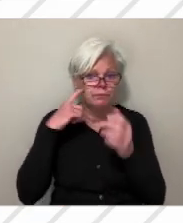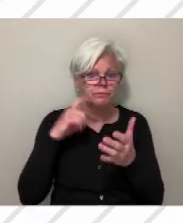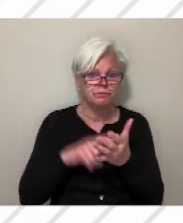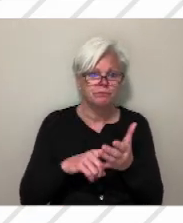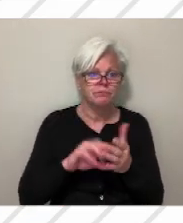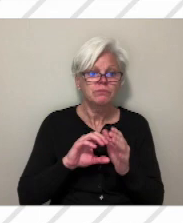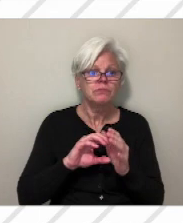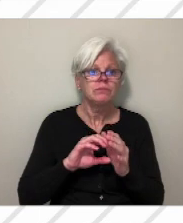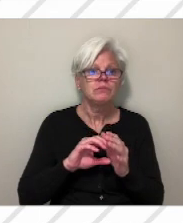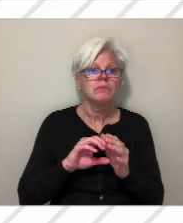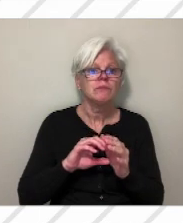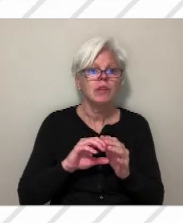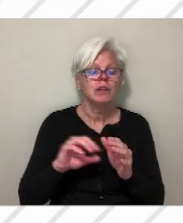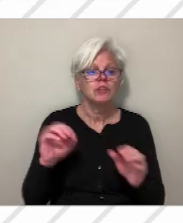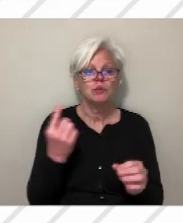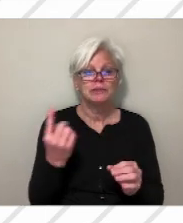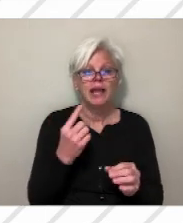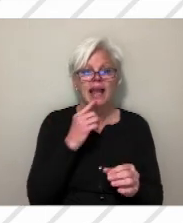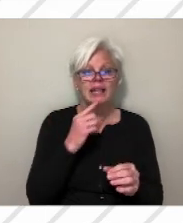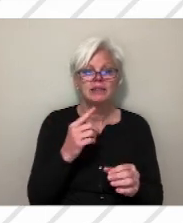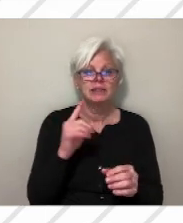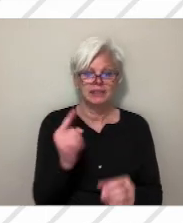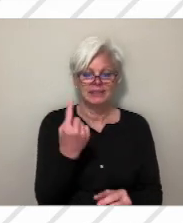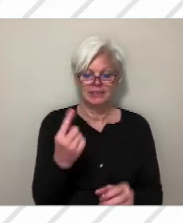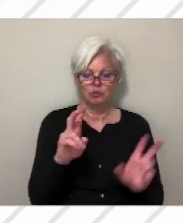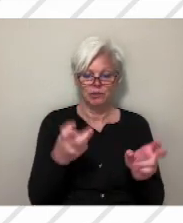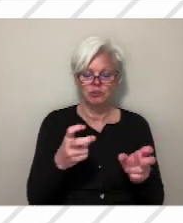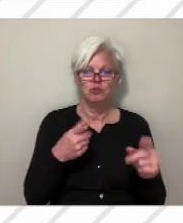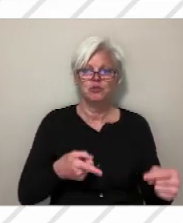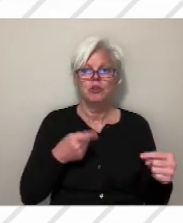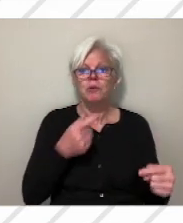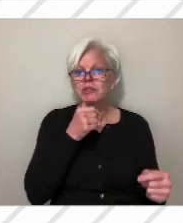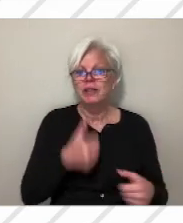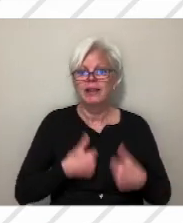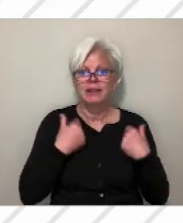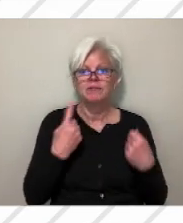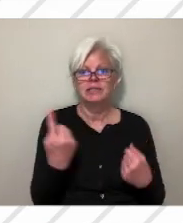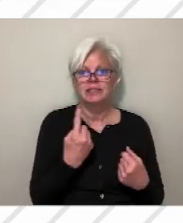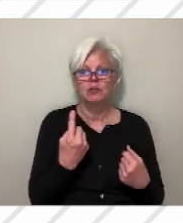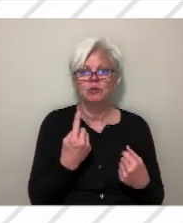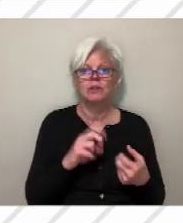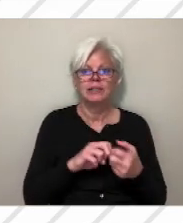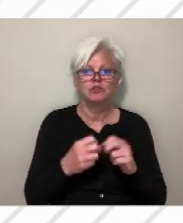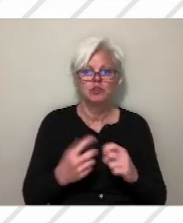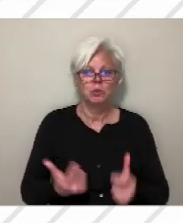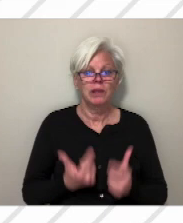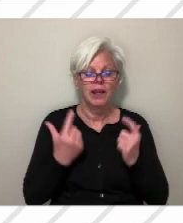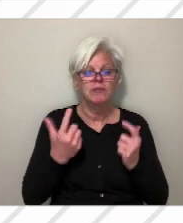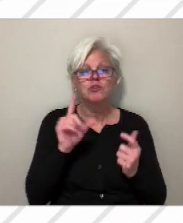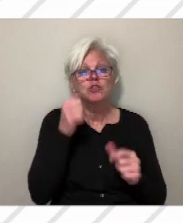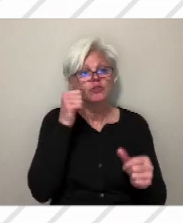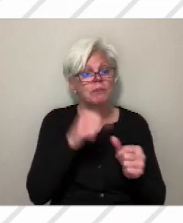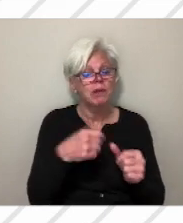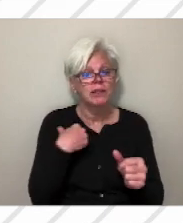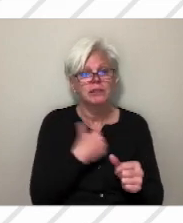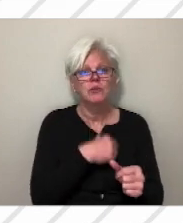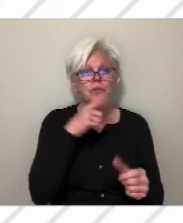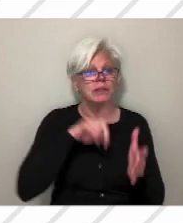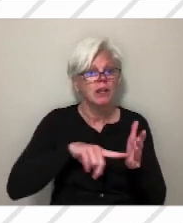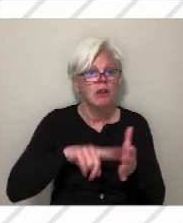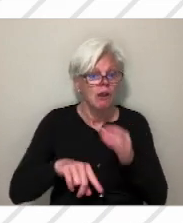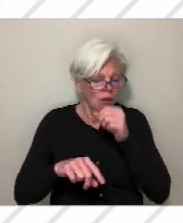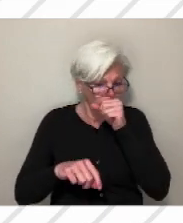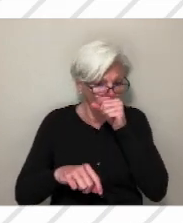single-issue struggle because we do not live single-issue lives. It's just a reminder that if we examine these issues from a